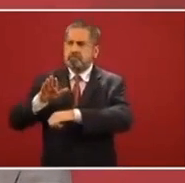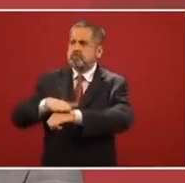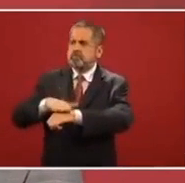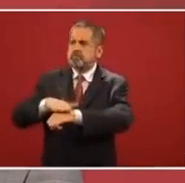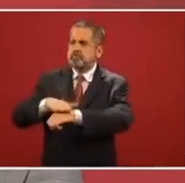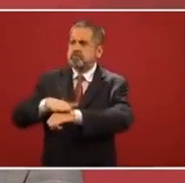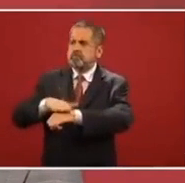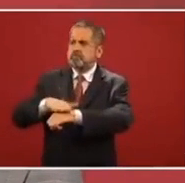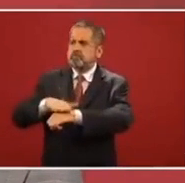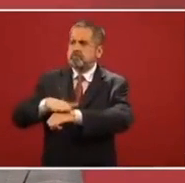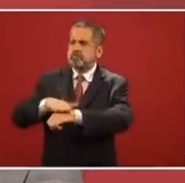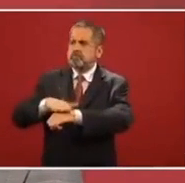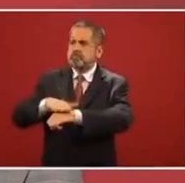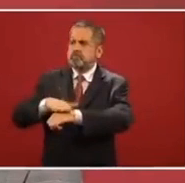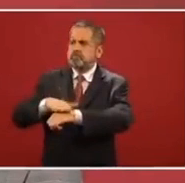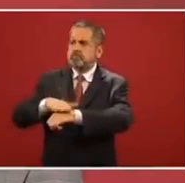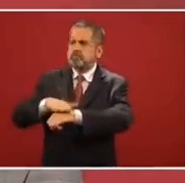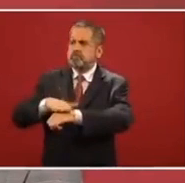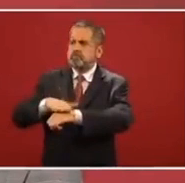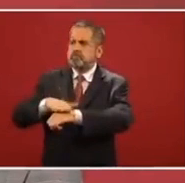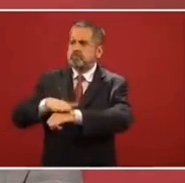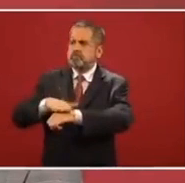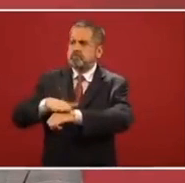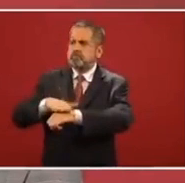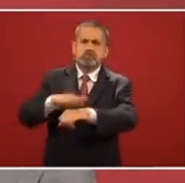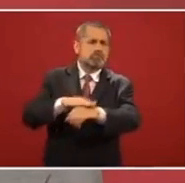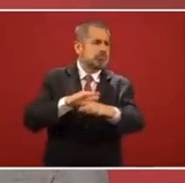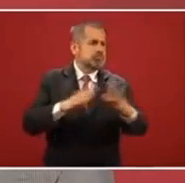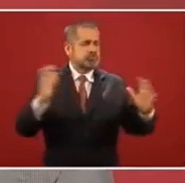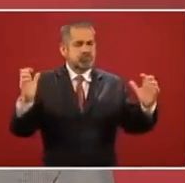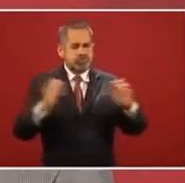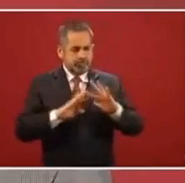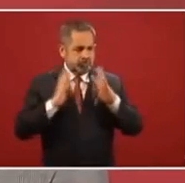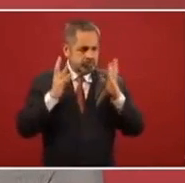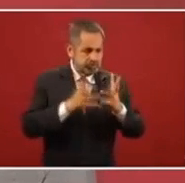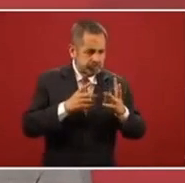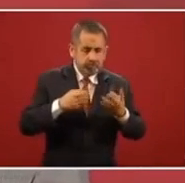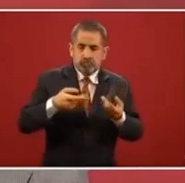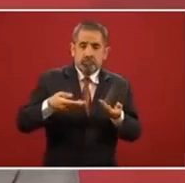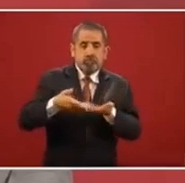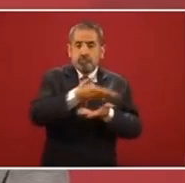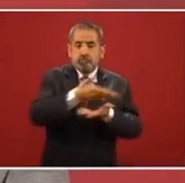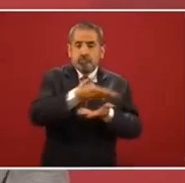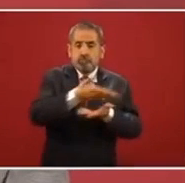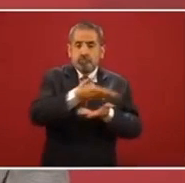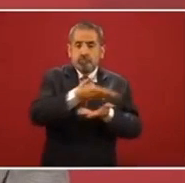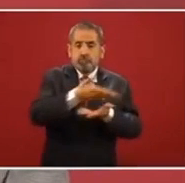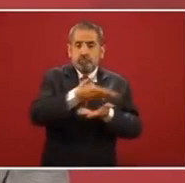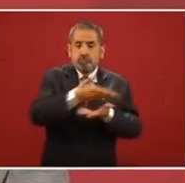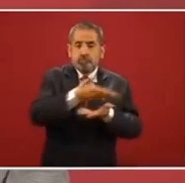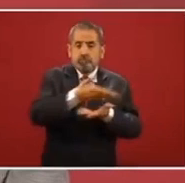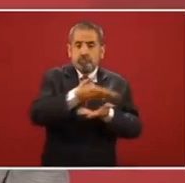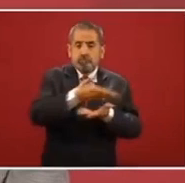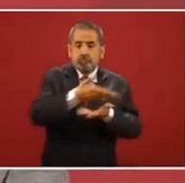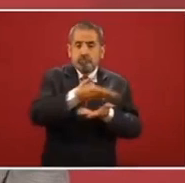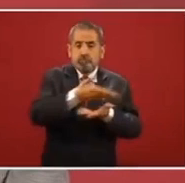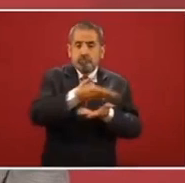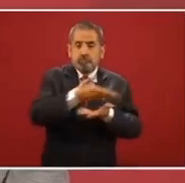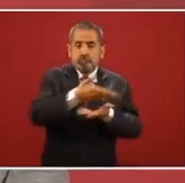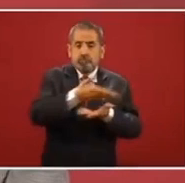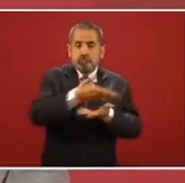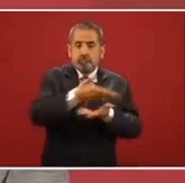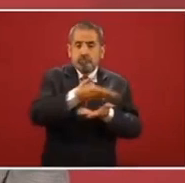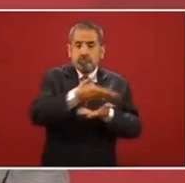Consejo we might have to evoke the council para tener una reflexión colegiada multisectorial so that we could have